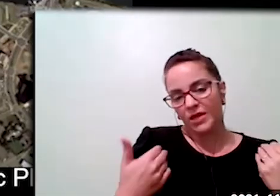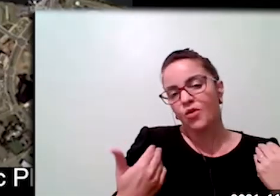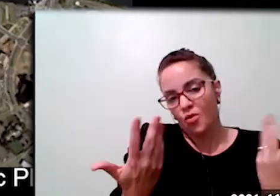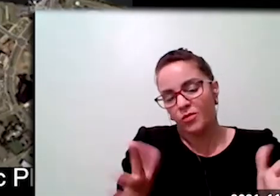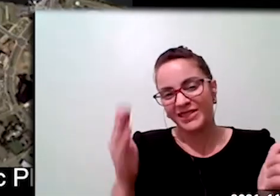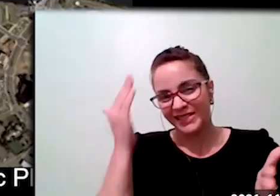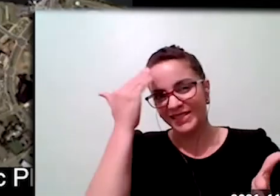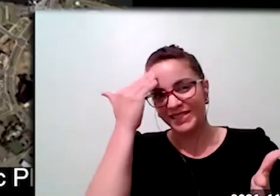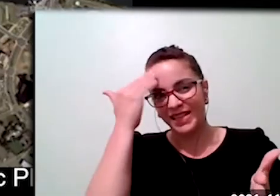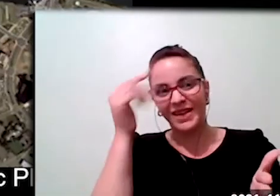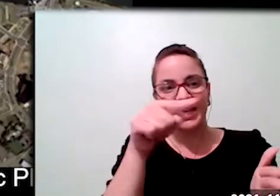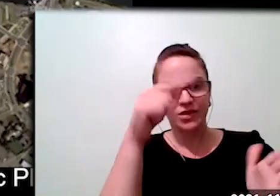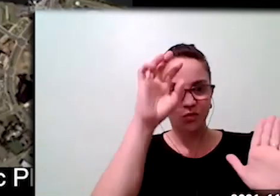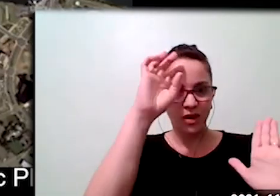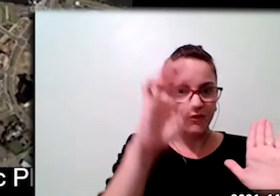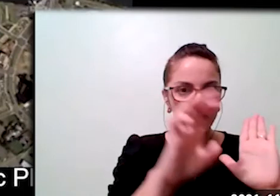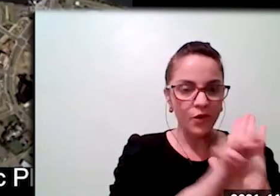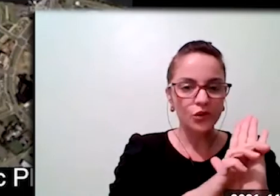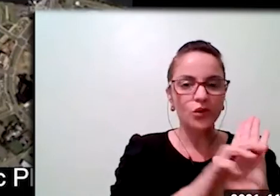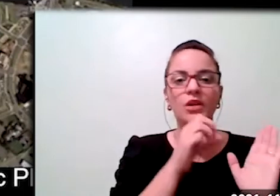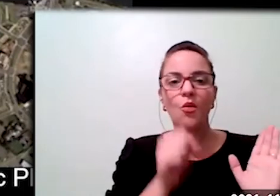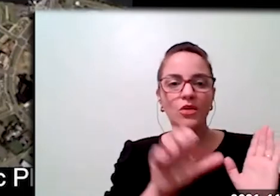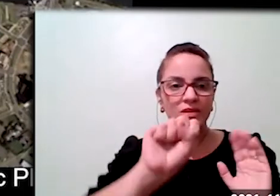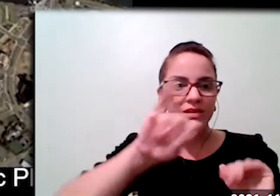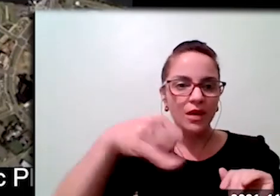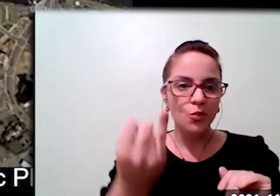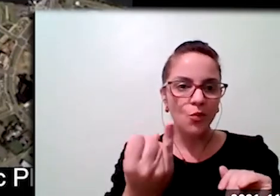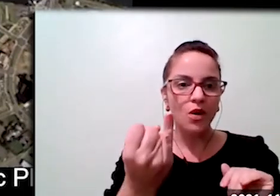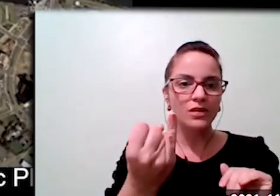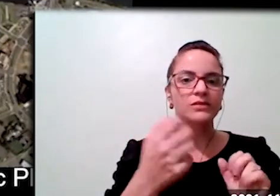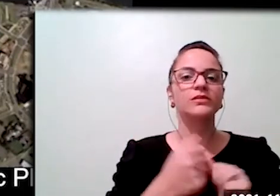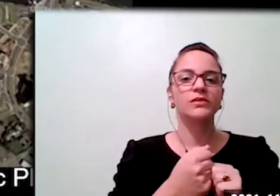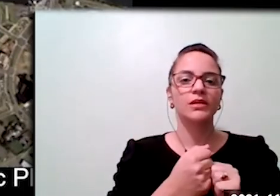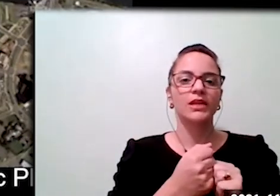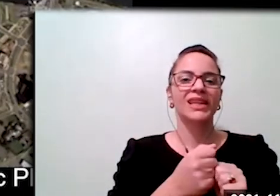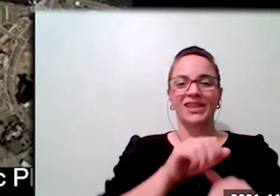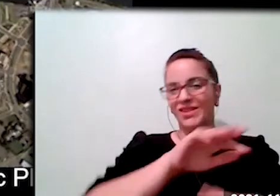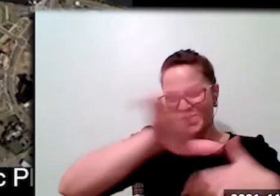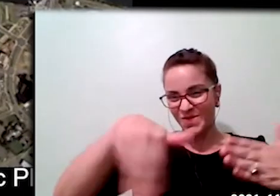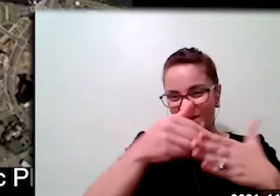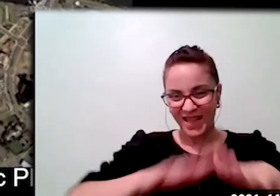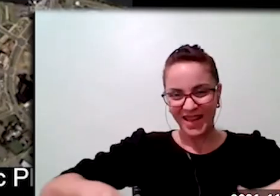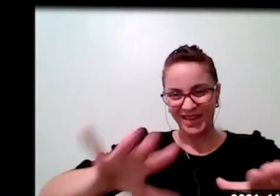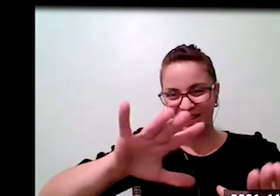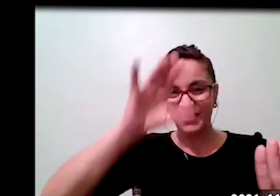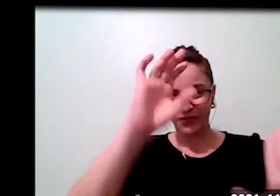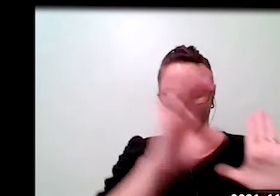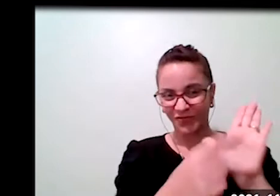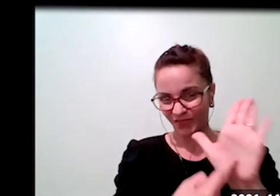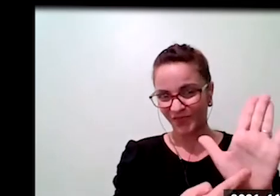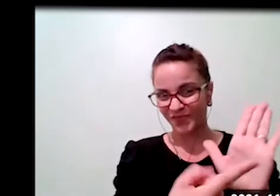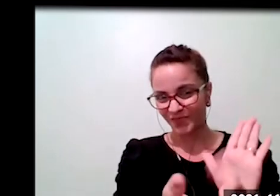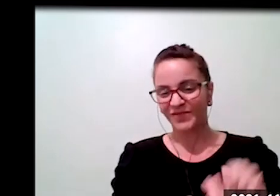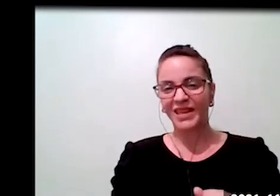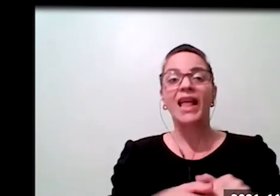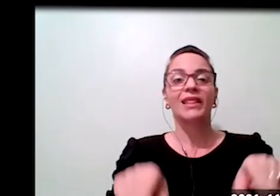just one image, and you can see the Old San Juan Historic District and the Puerta de Tierra Historic District. So this